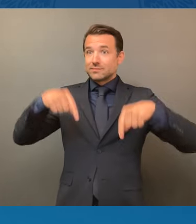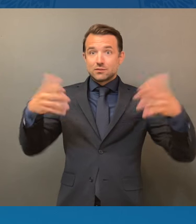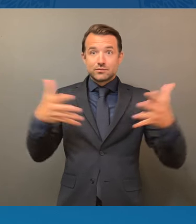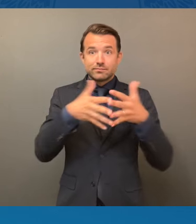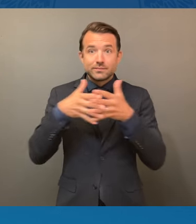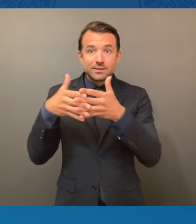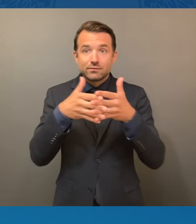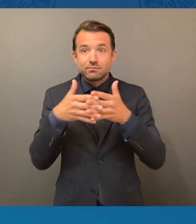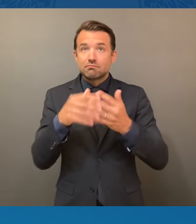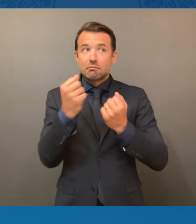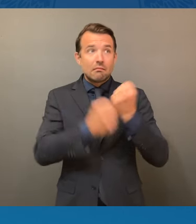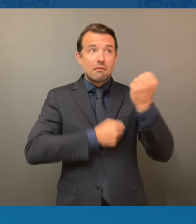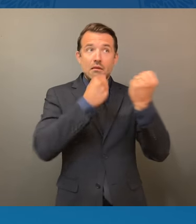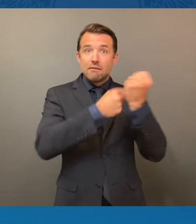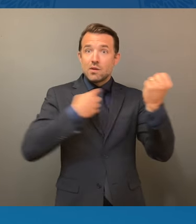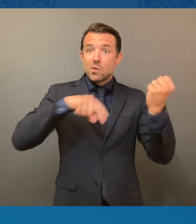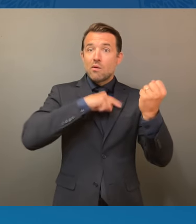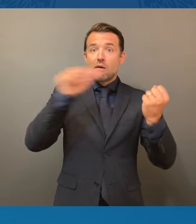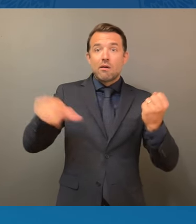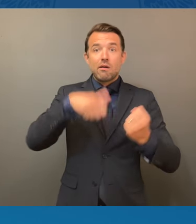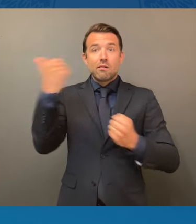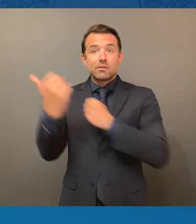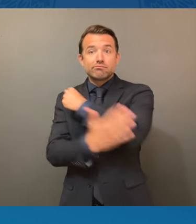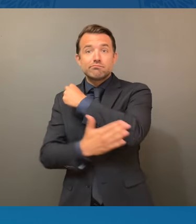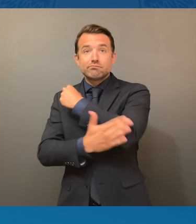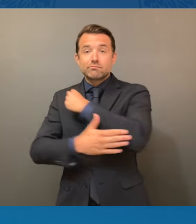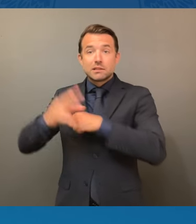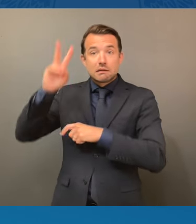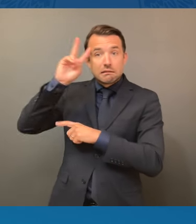Harris delivers for us.